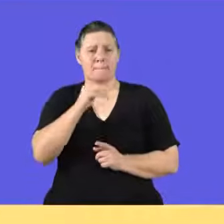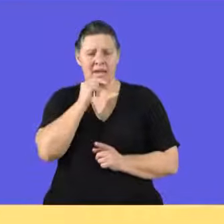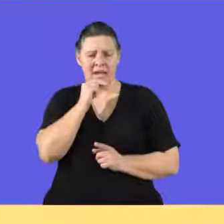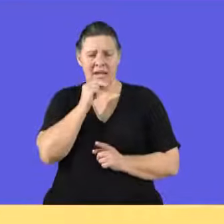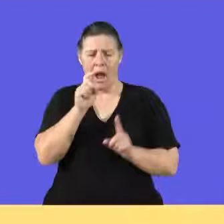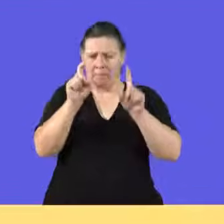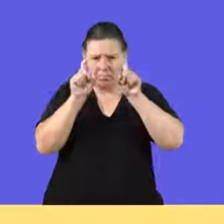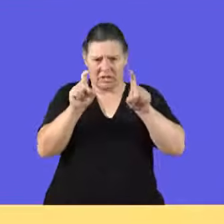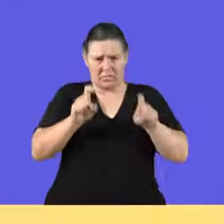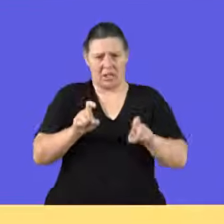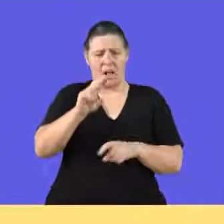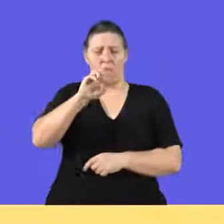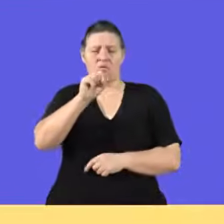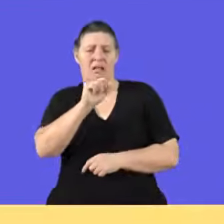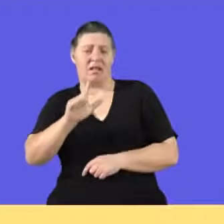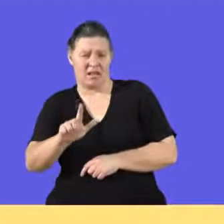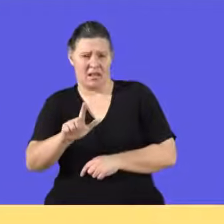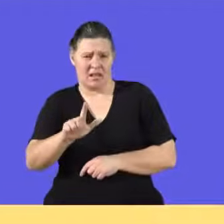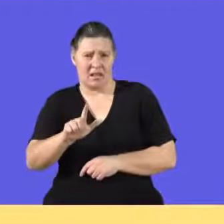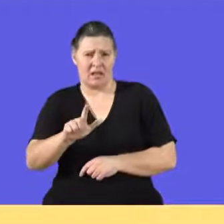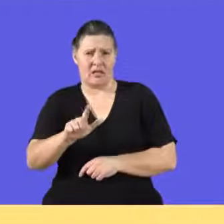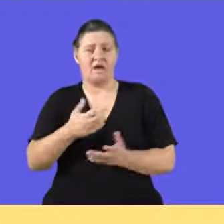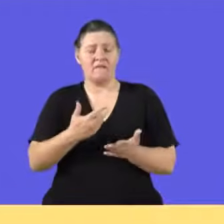a set of moral principles,